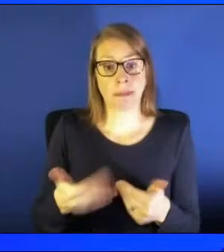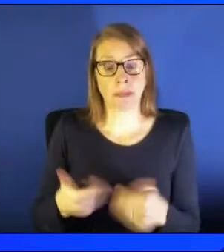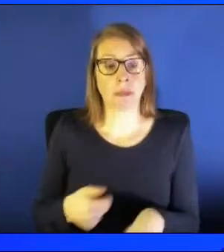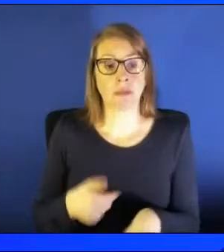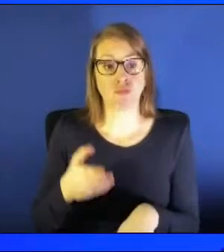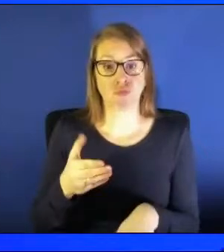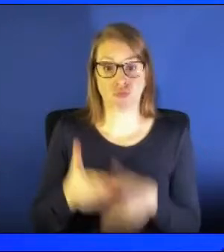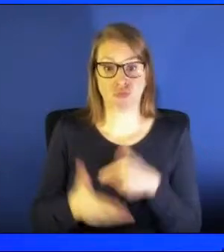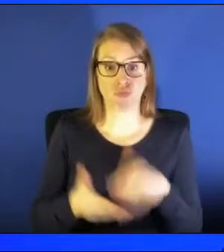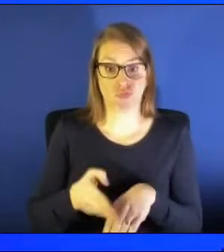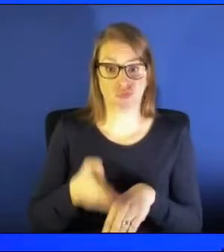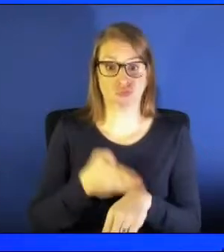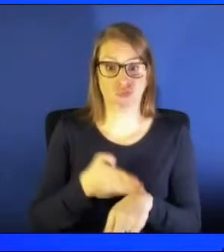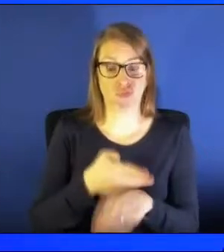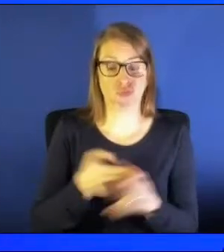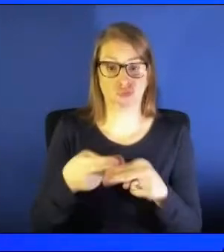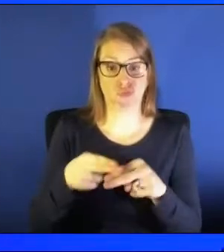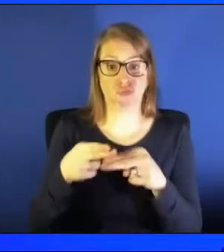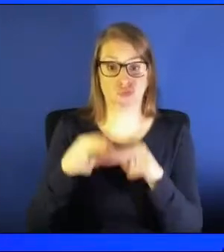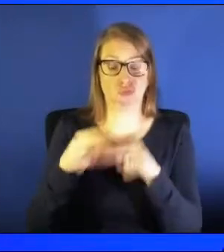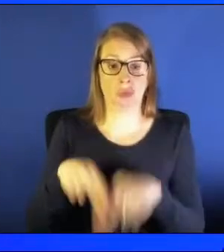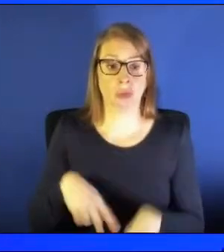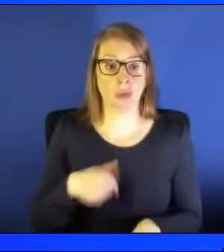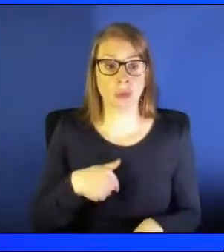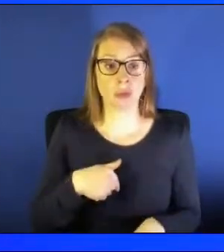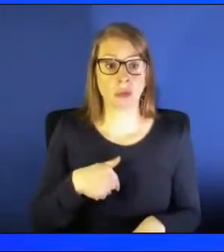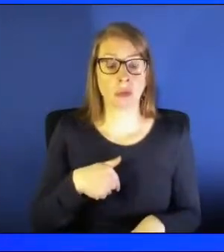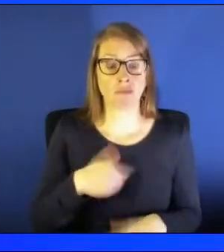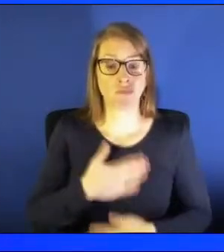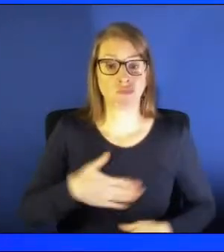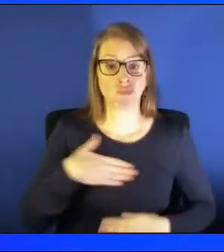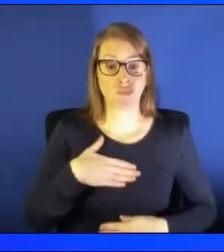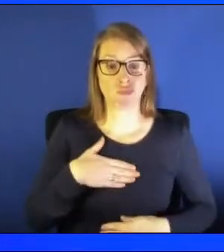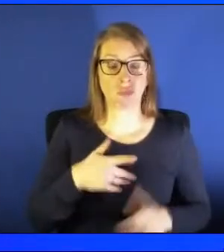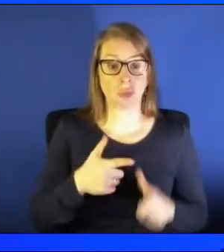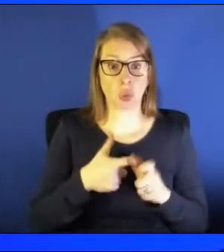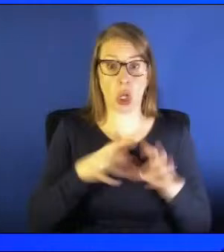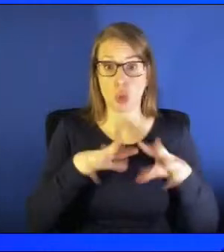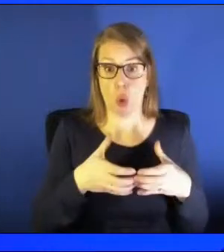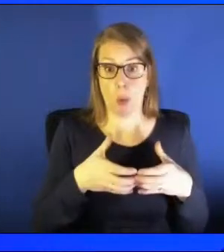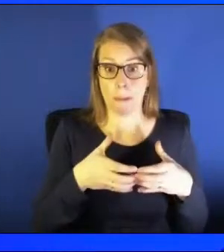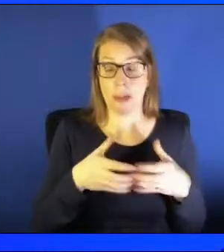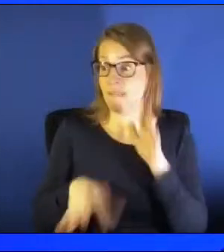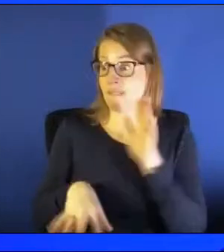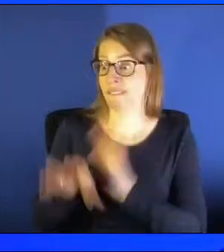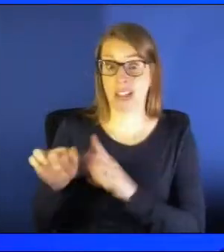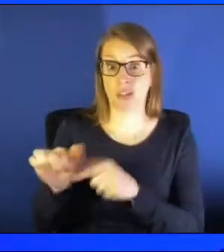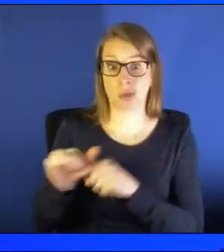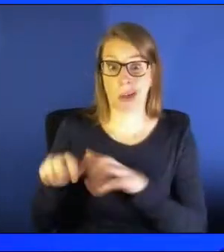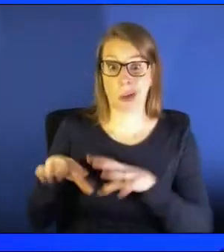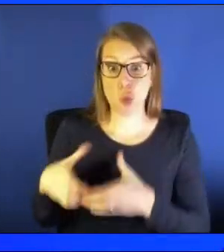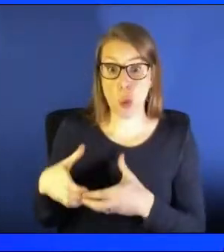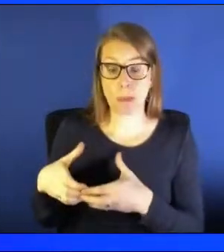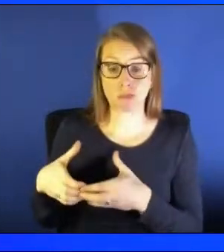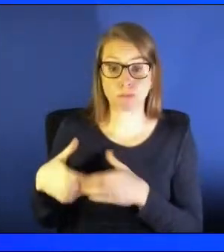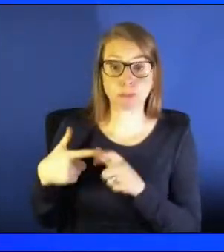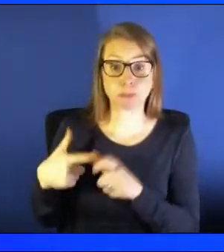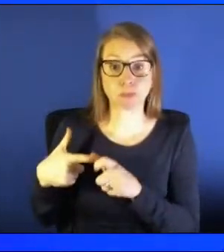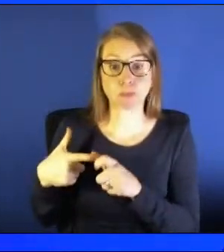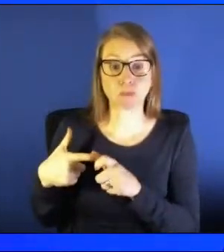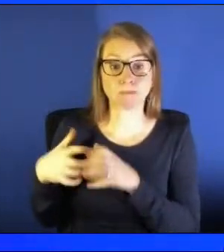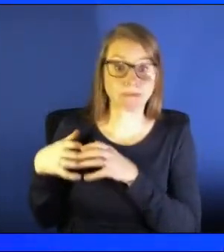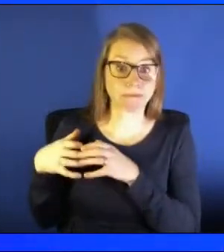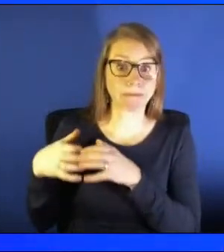from there. I'm also a big fan of running in groups. Find a training group, find other folks who are out there who are